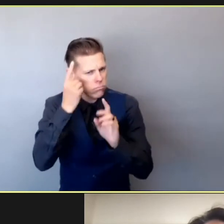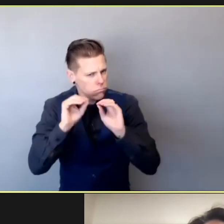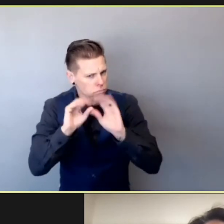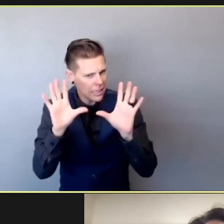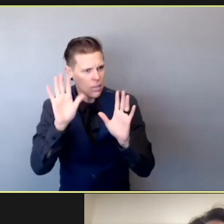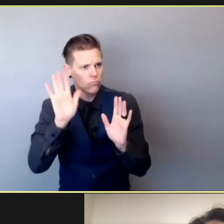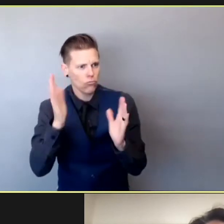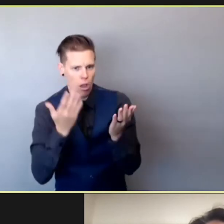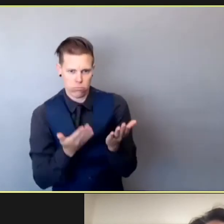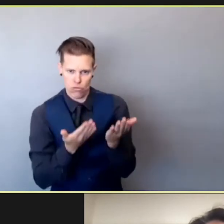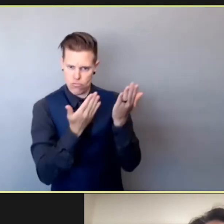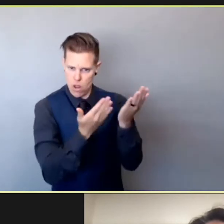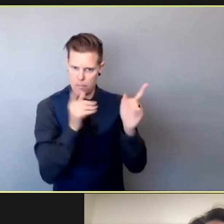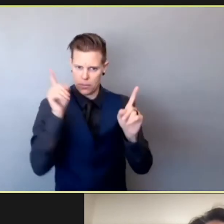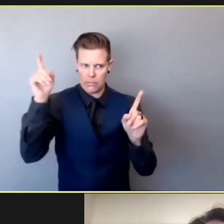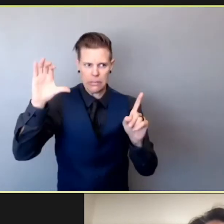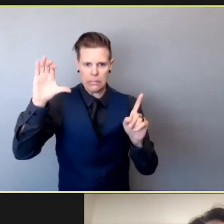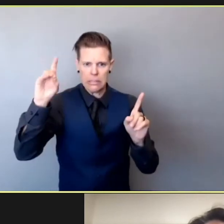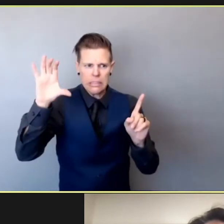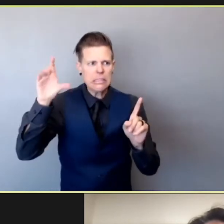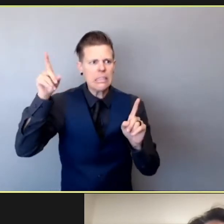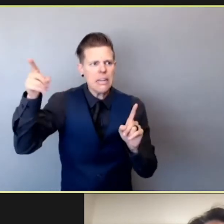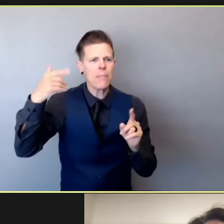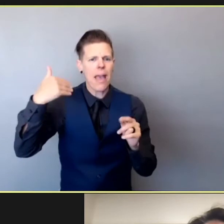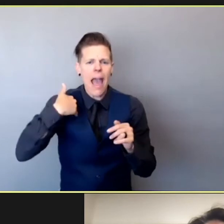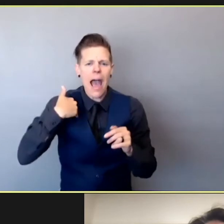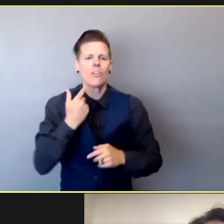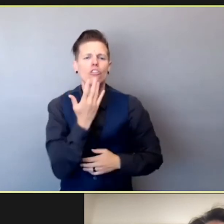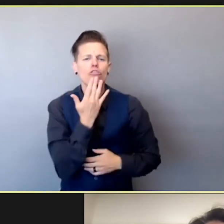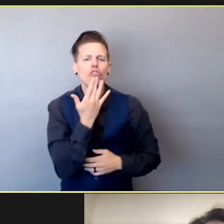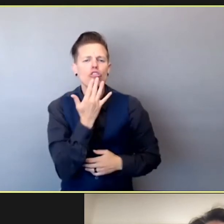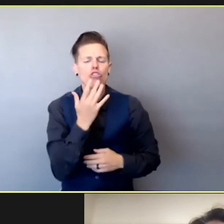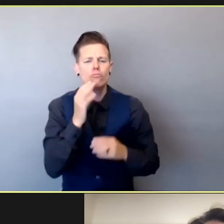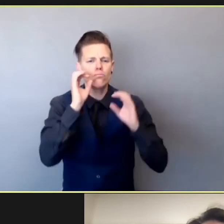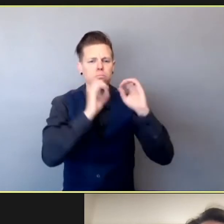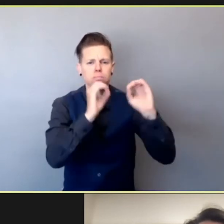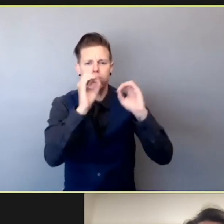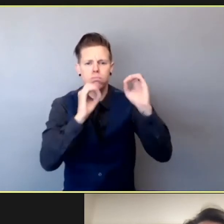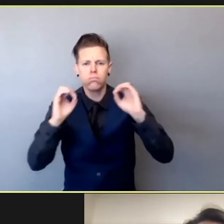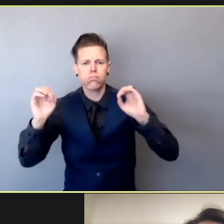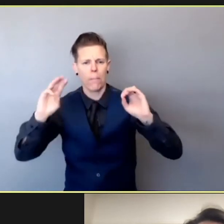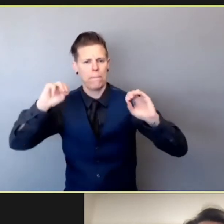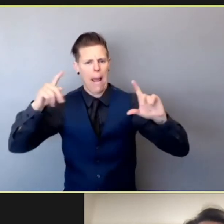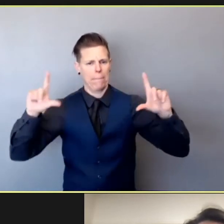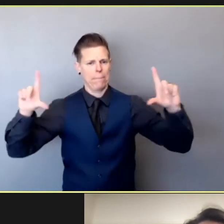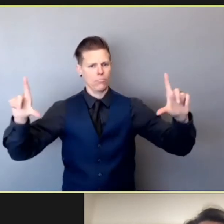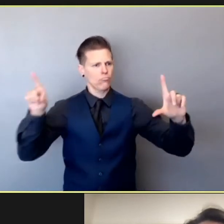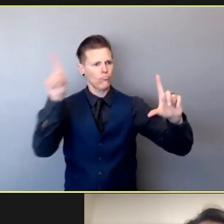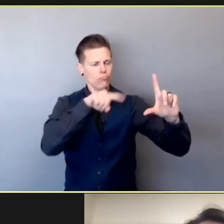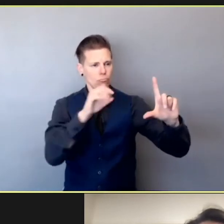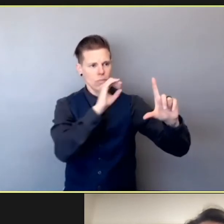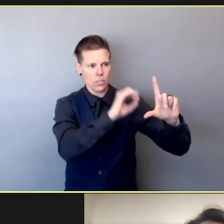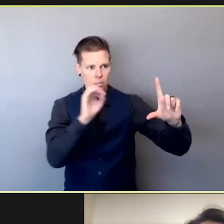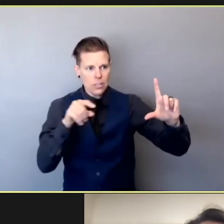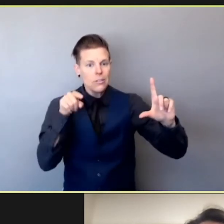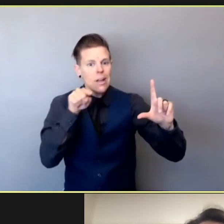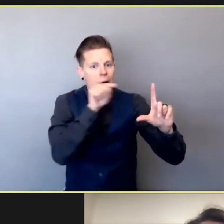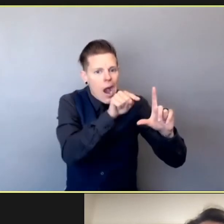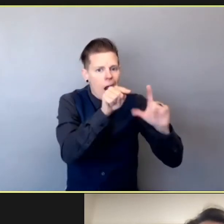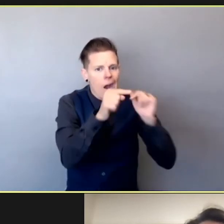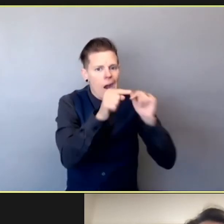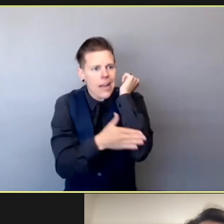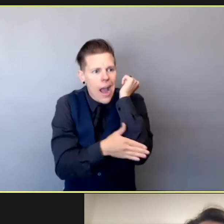these new color-coded maps showing areas at the county level of high